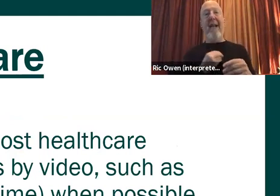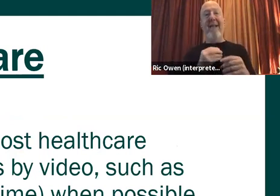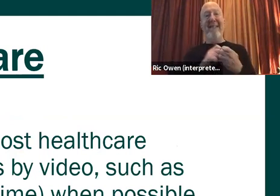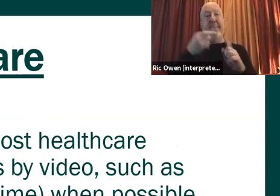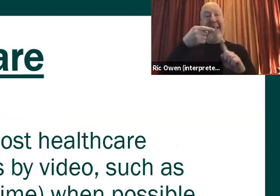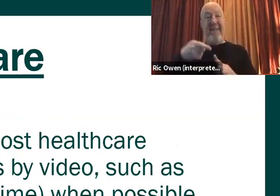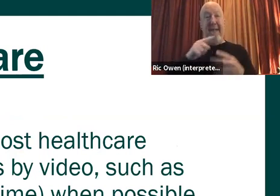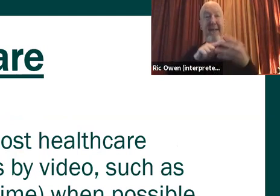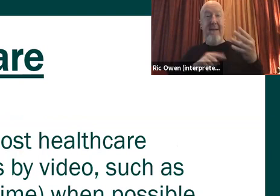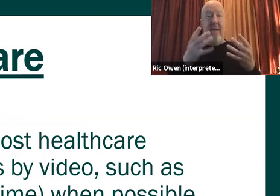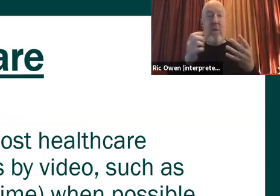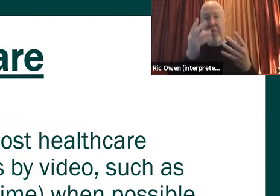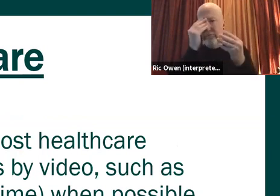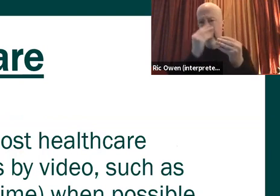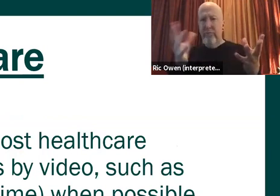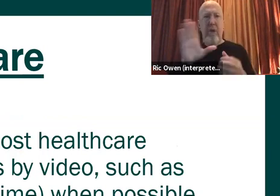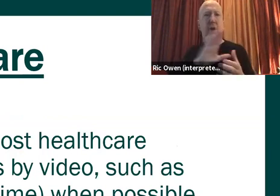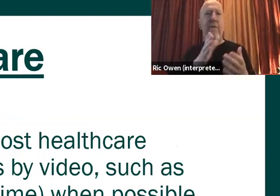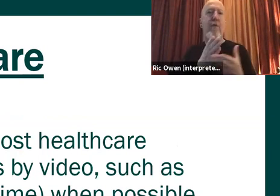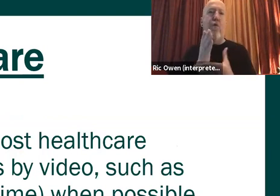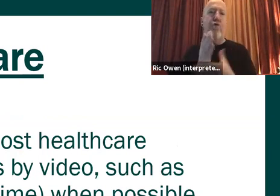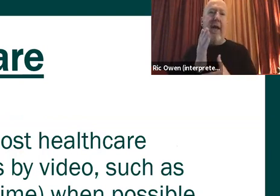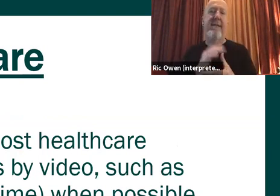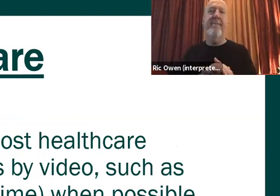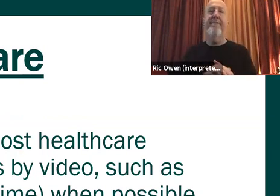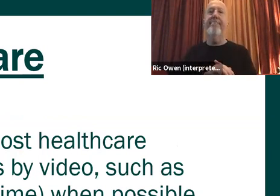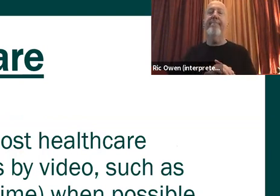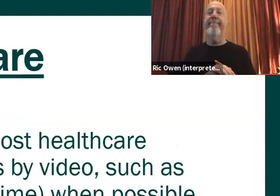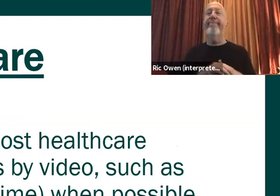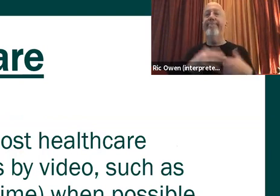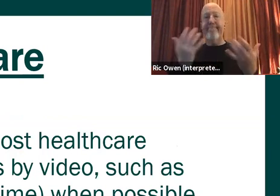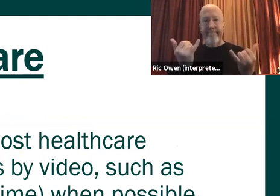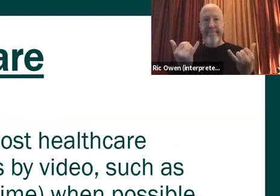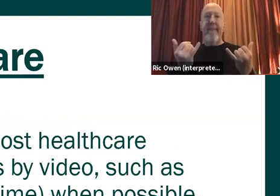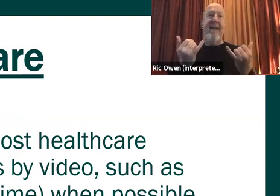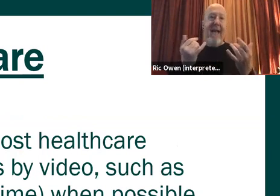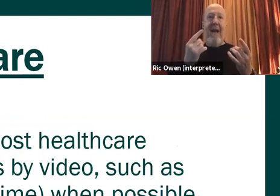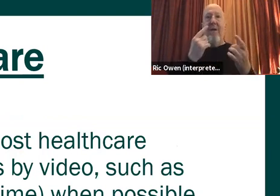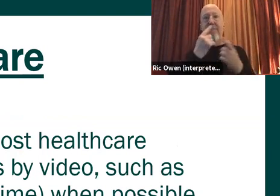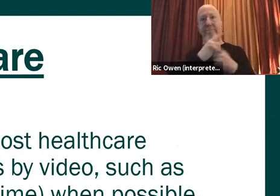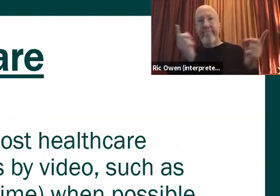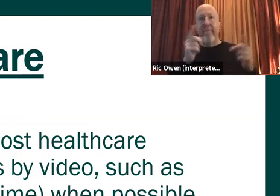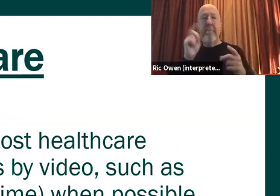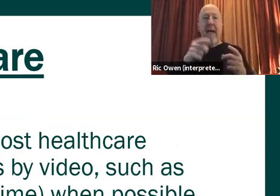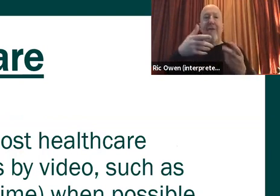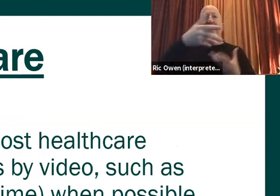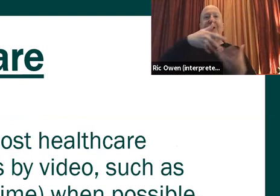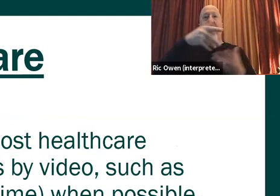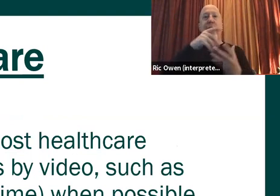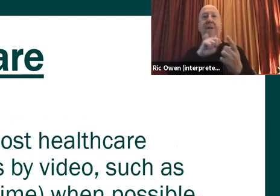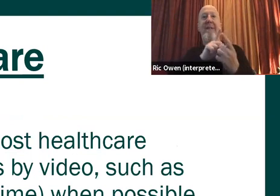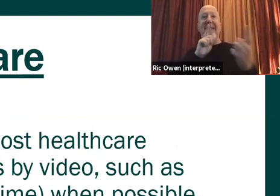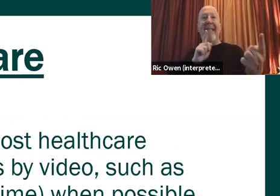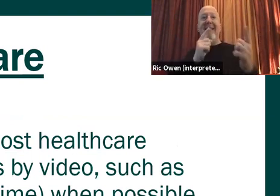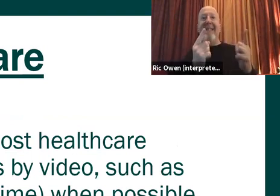alert people to their rights. In this time of social distancing, we've absolutely had folks in